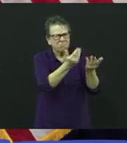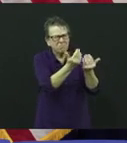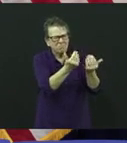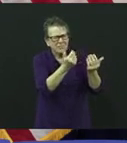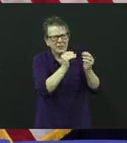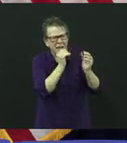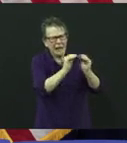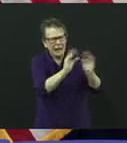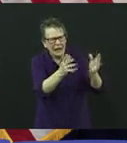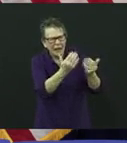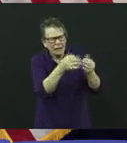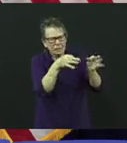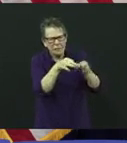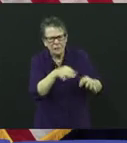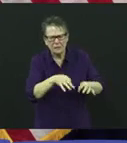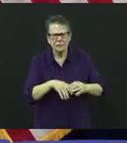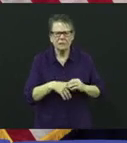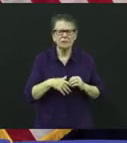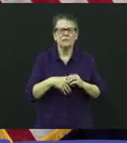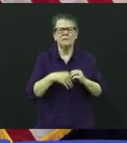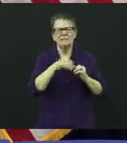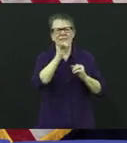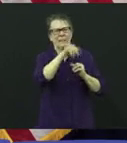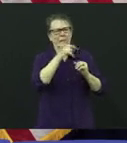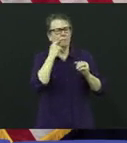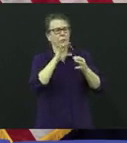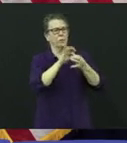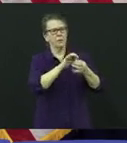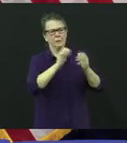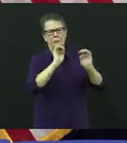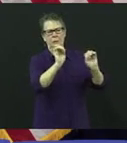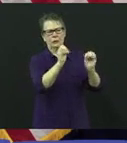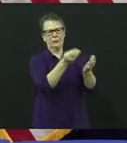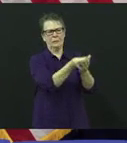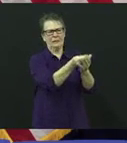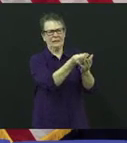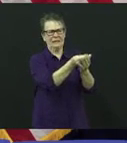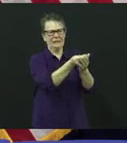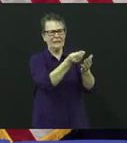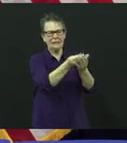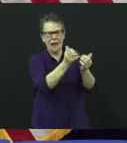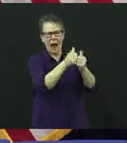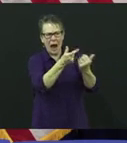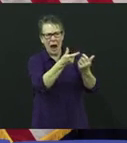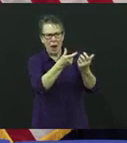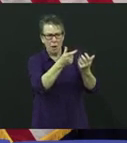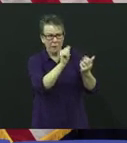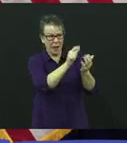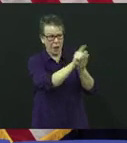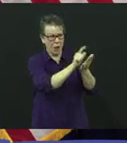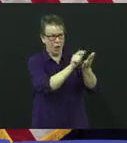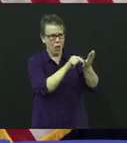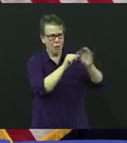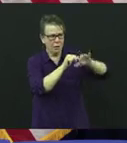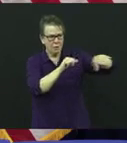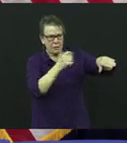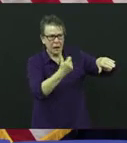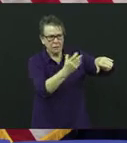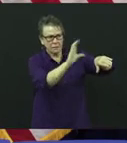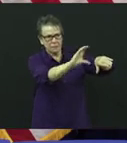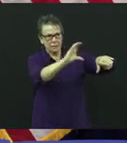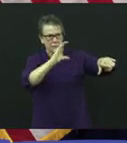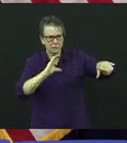support for the National Guard activities. Those are both pending. We raised on all of the calls that I mentioned.